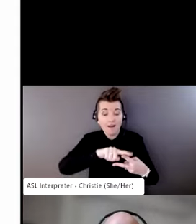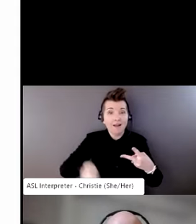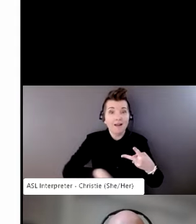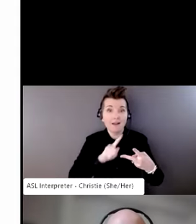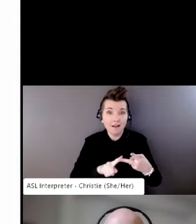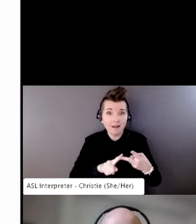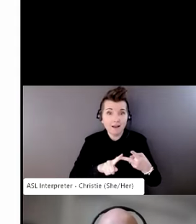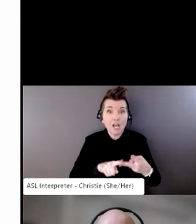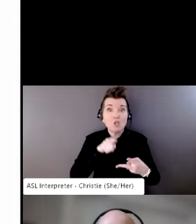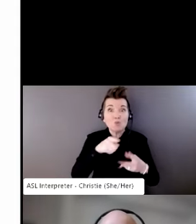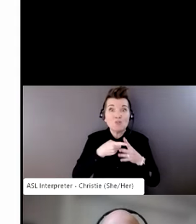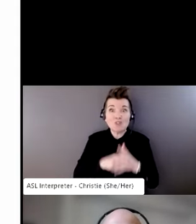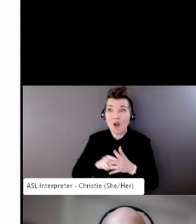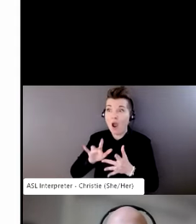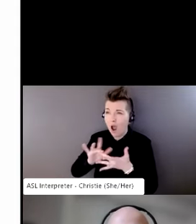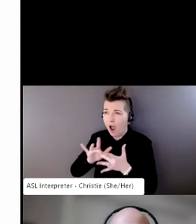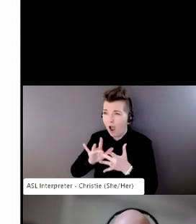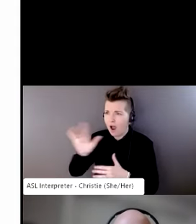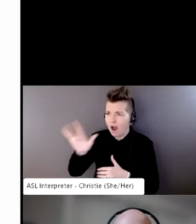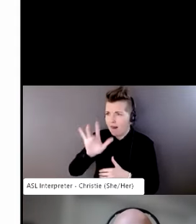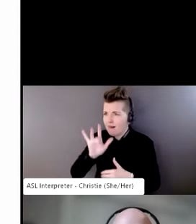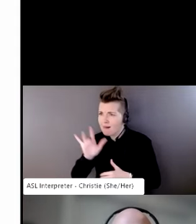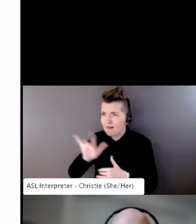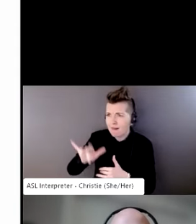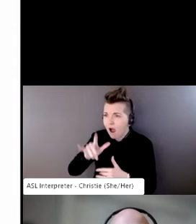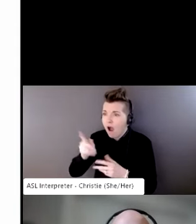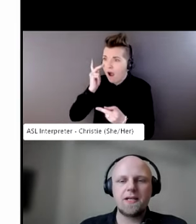you start doing this kind of thing.